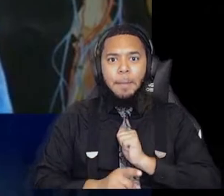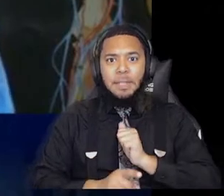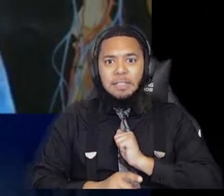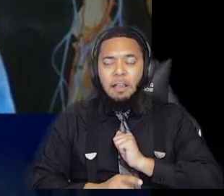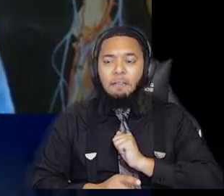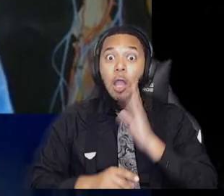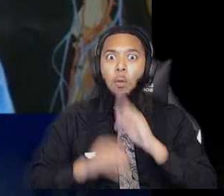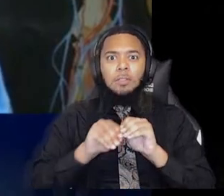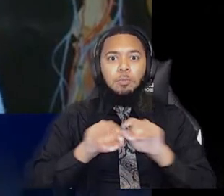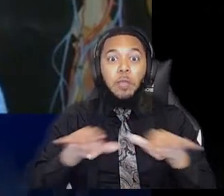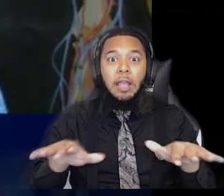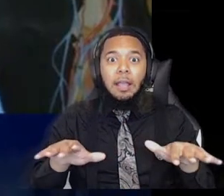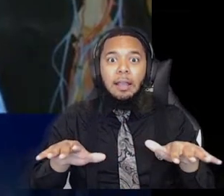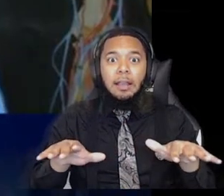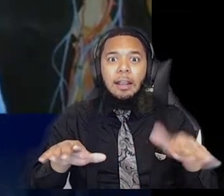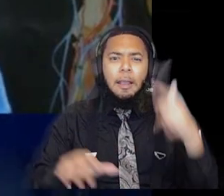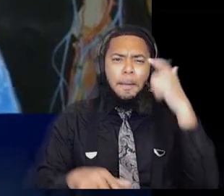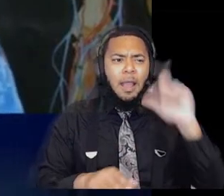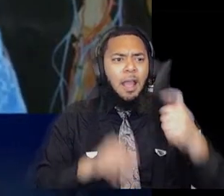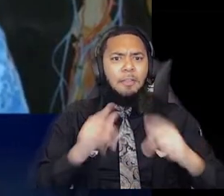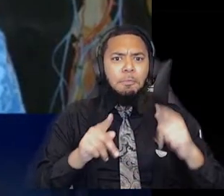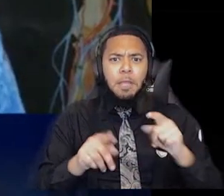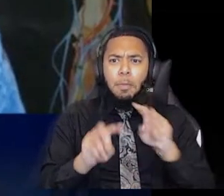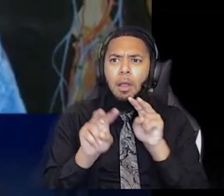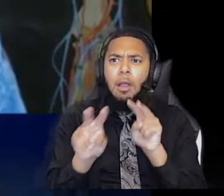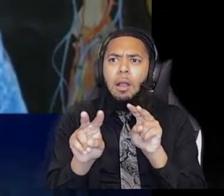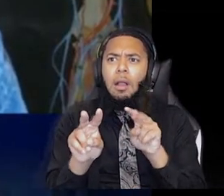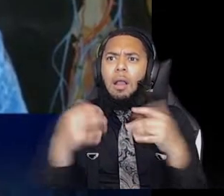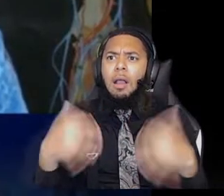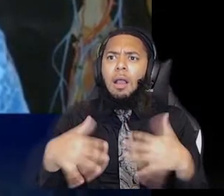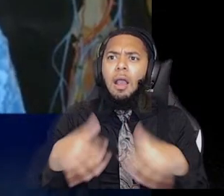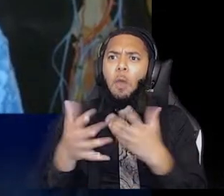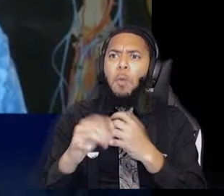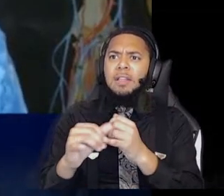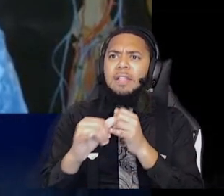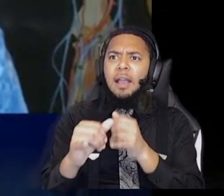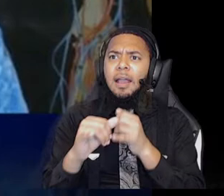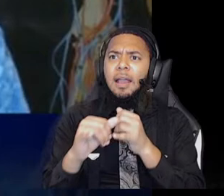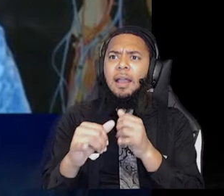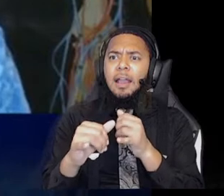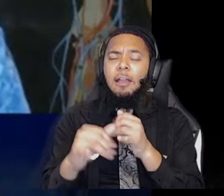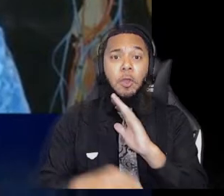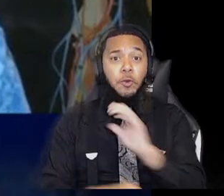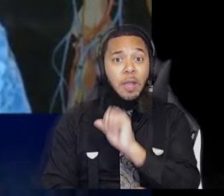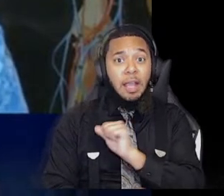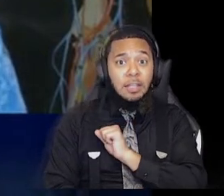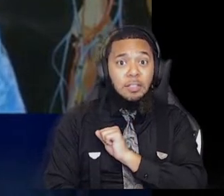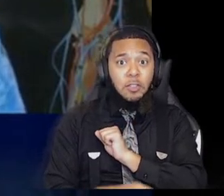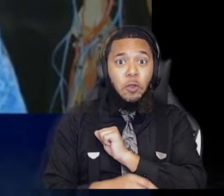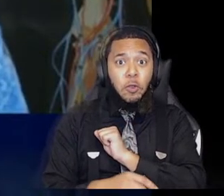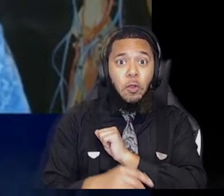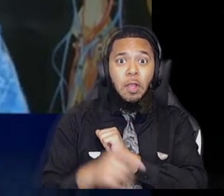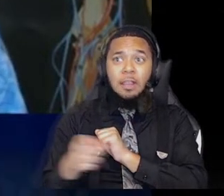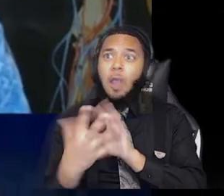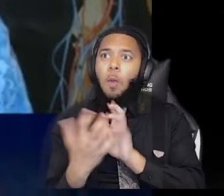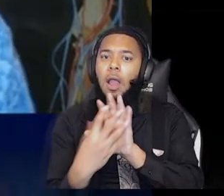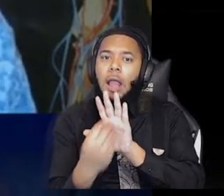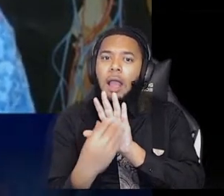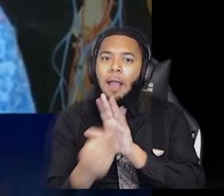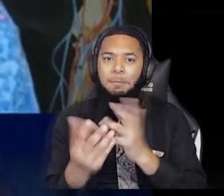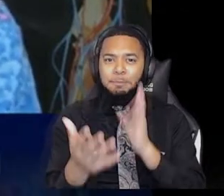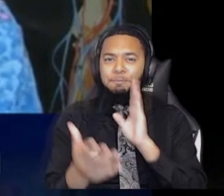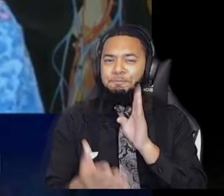going to be a good contagious because it's going to spread to others. And your attitude about yourself is going to be able to help them have a good attitude about them.